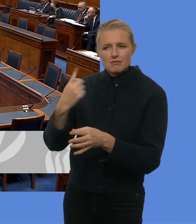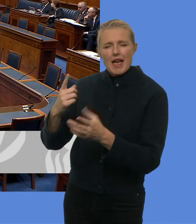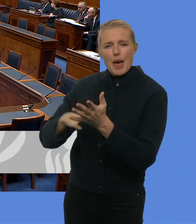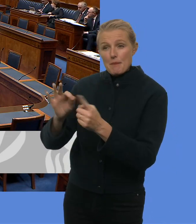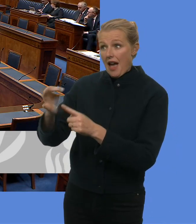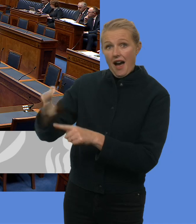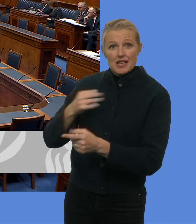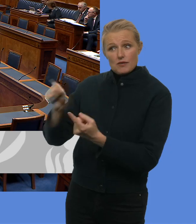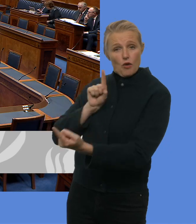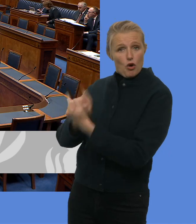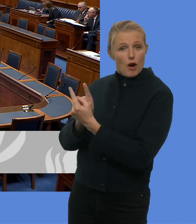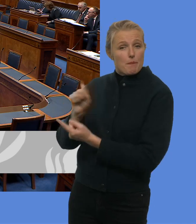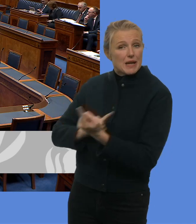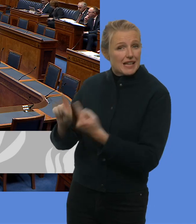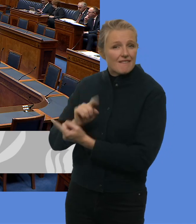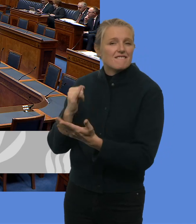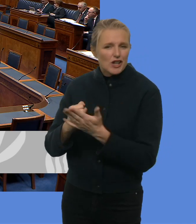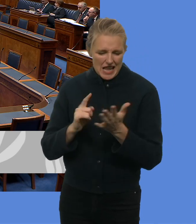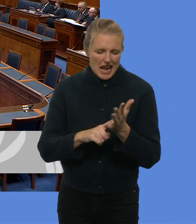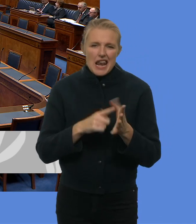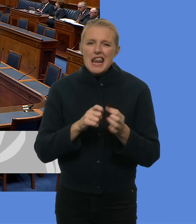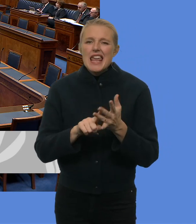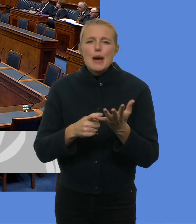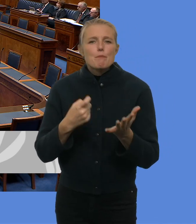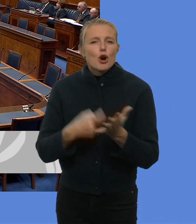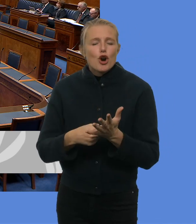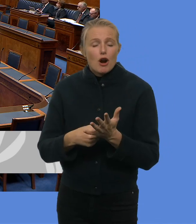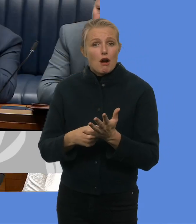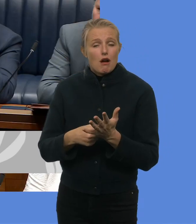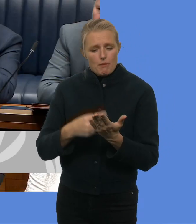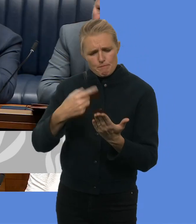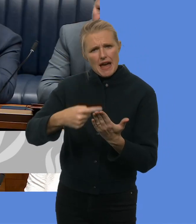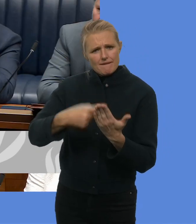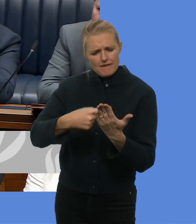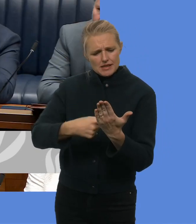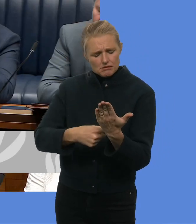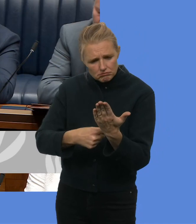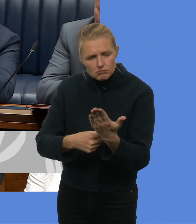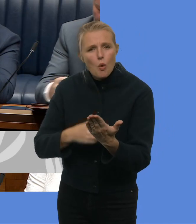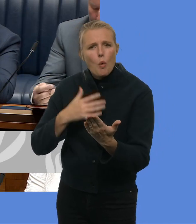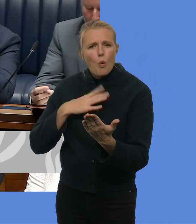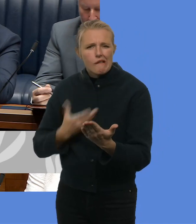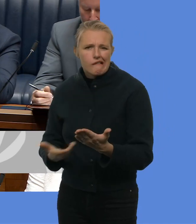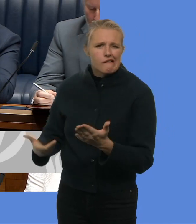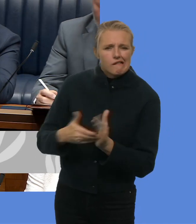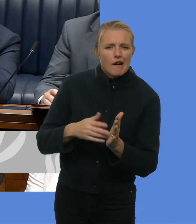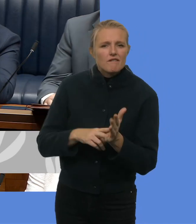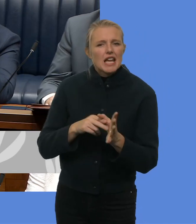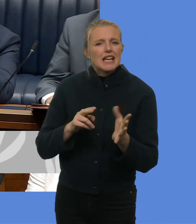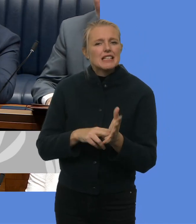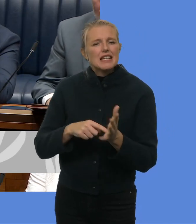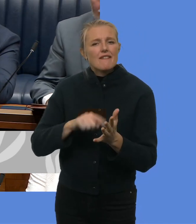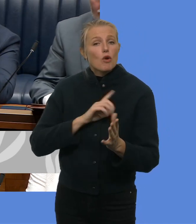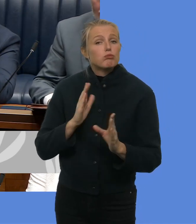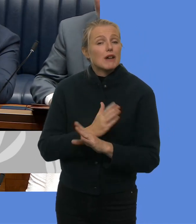engage with me as a result of the Labour Party's election manifesto commitment that they would be applying VAT to private